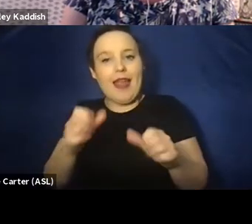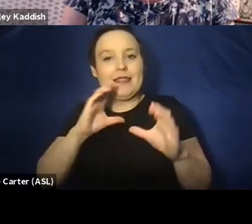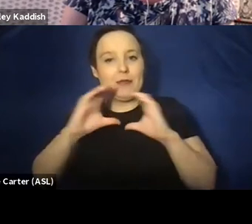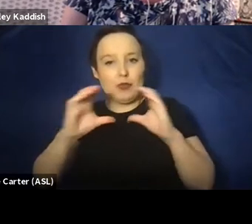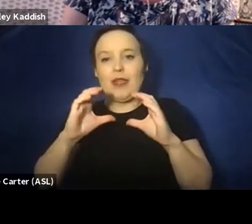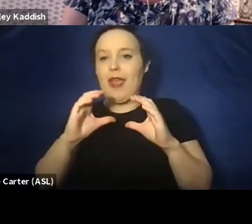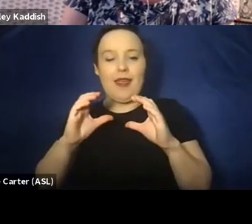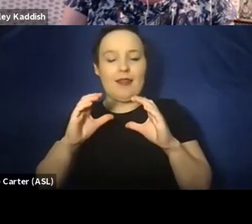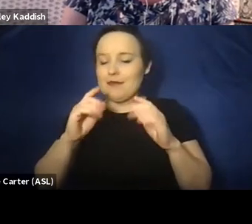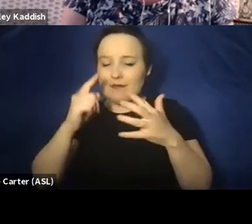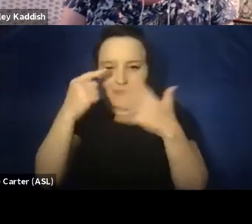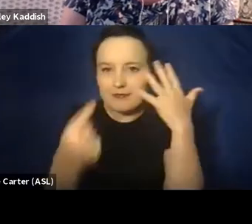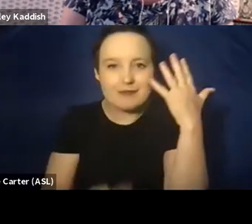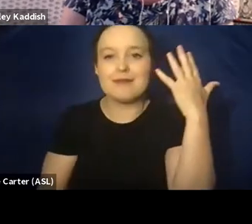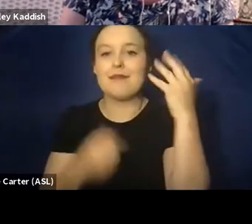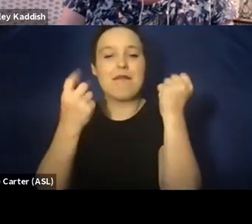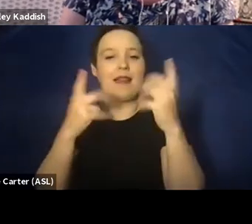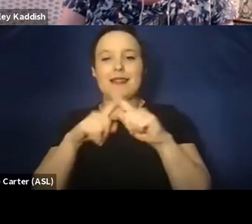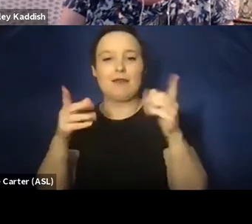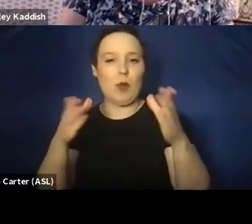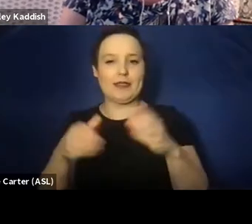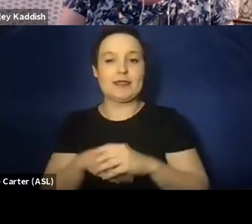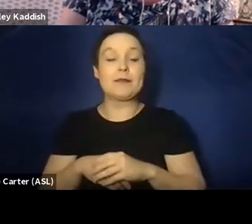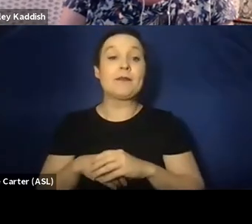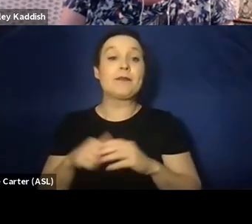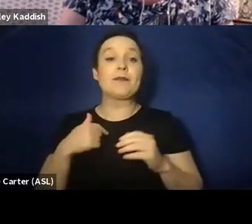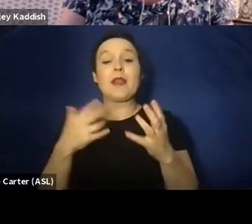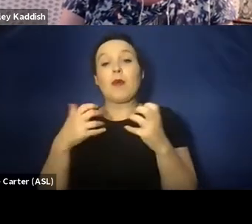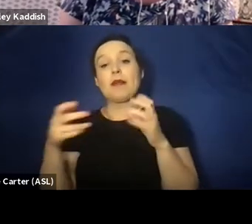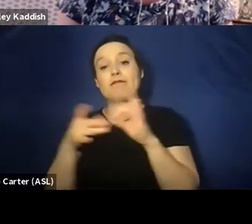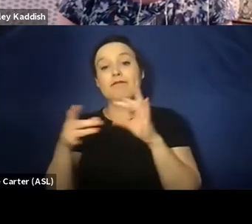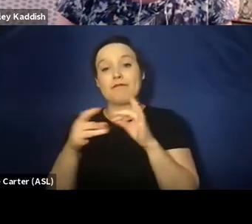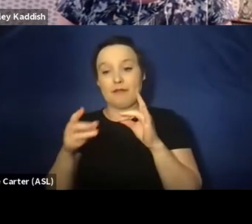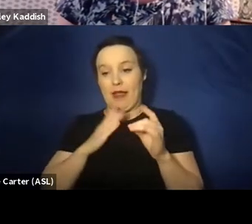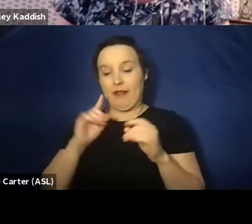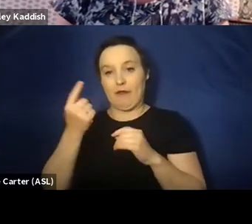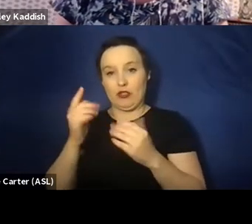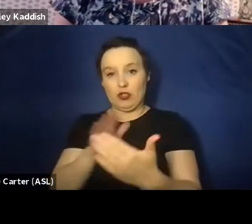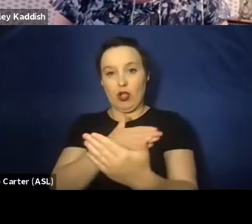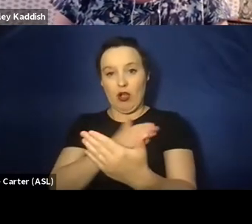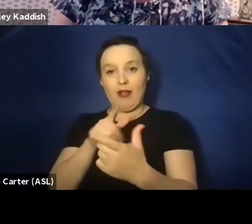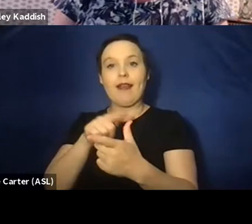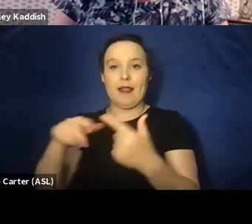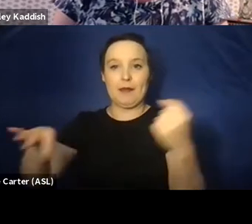But I wanted to say one thing about the first piece I played and then dive a little bit into some more